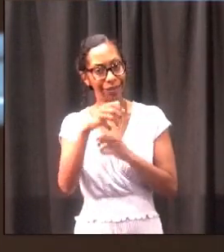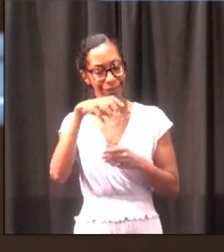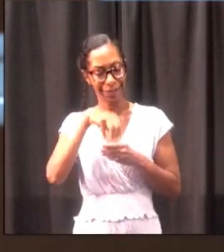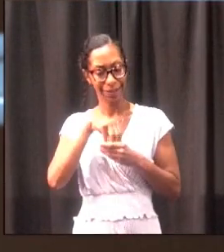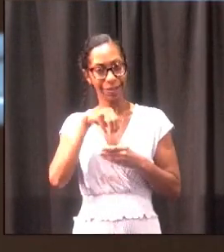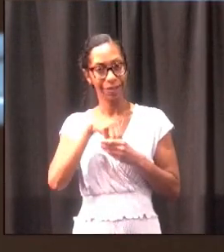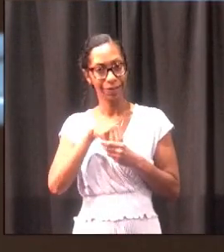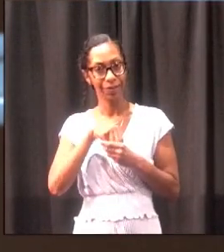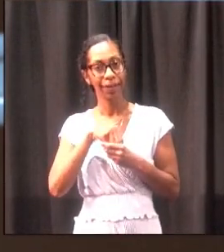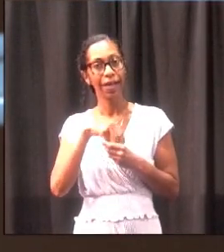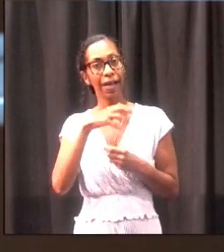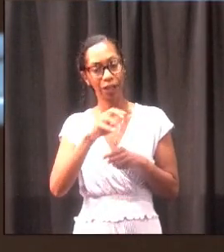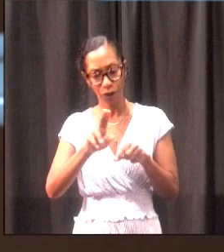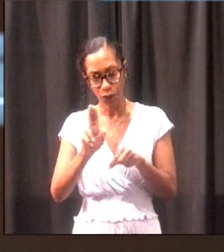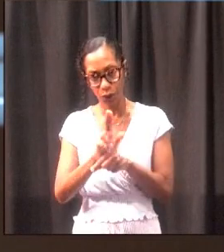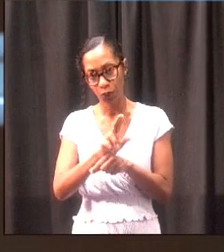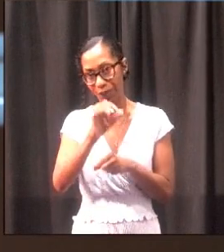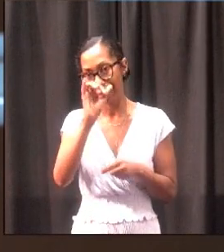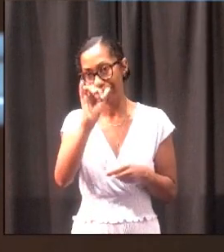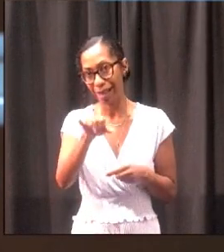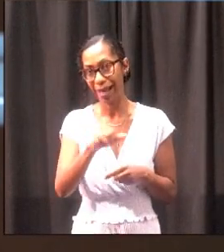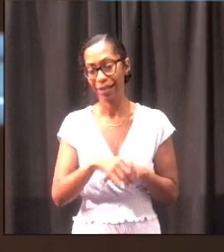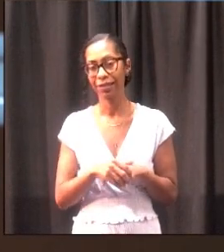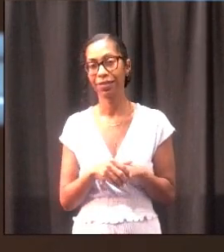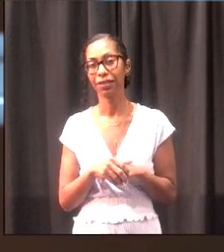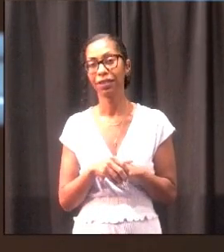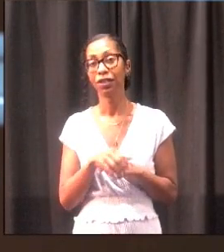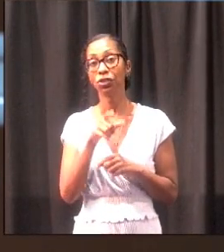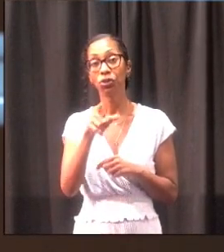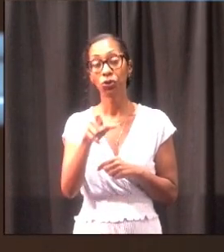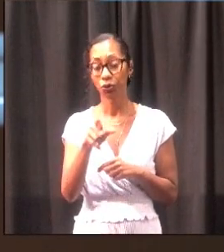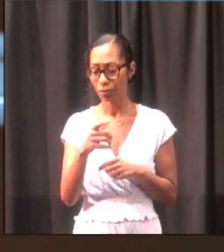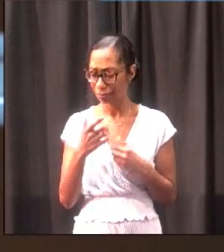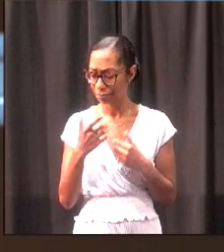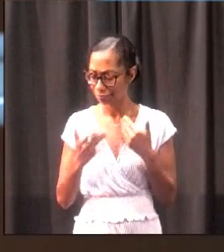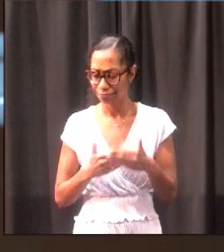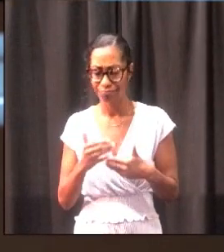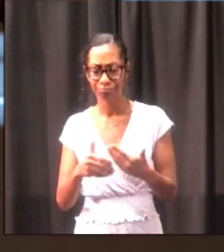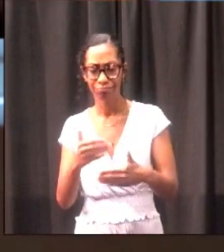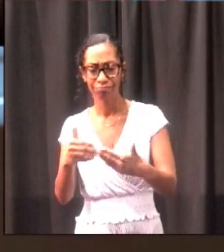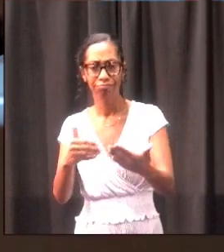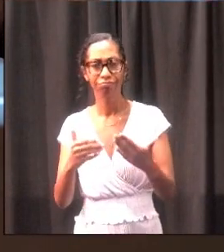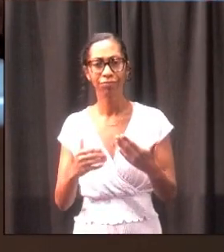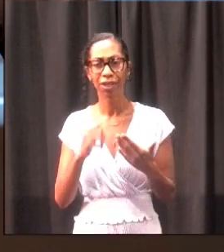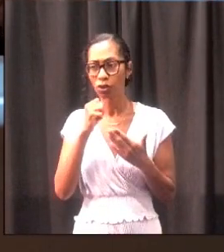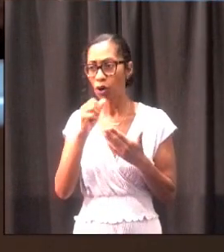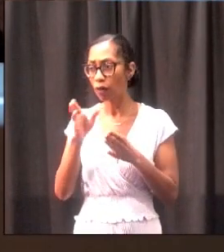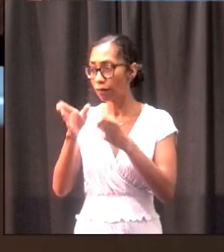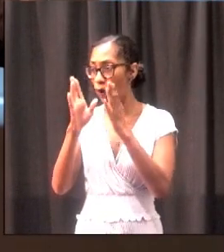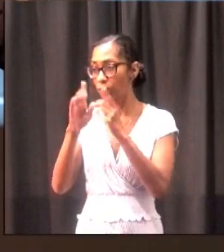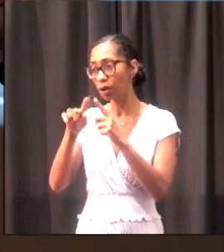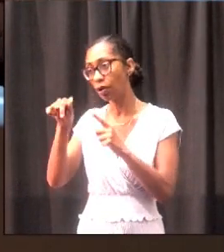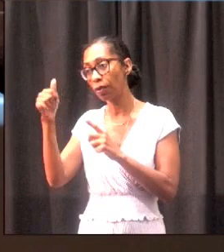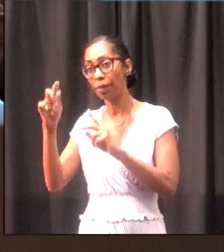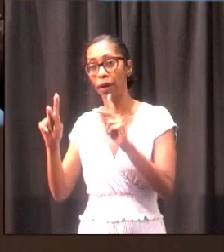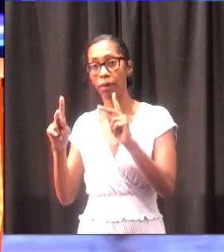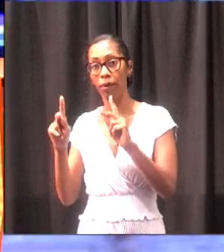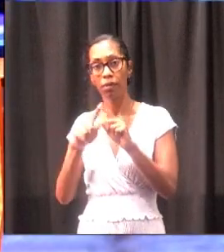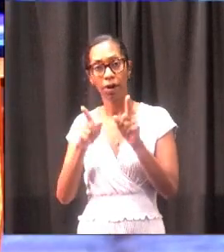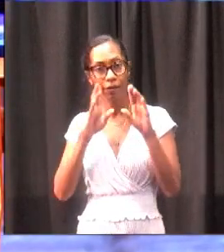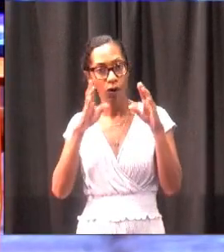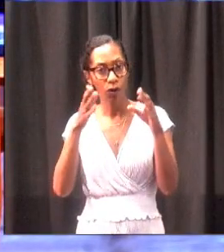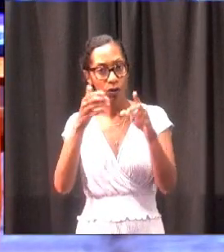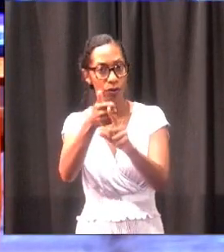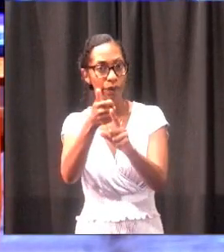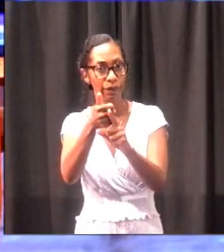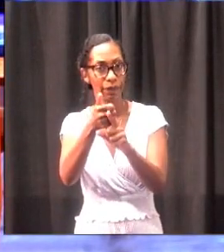to accomplish what I've called you to accomplish. You are to work your gift and not concentrate on anybody else's.